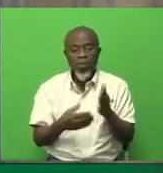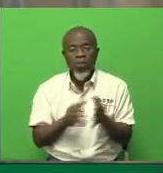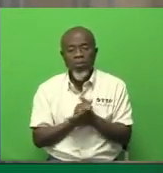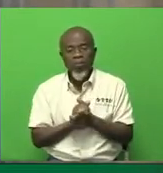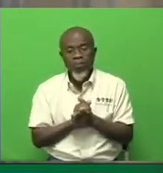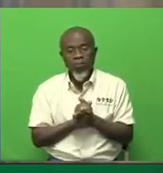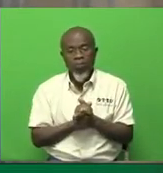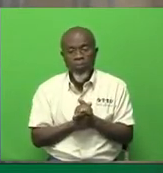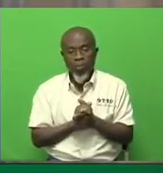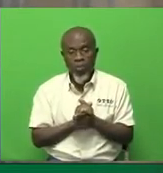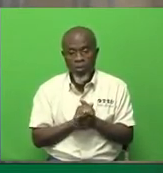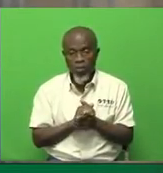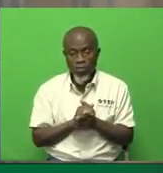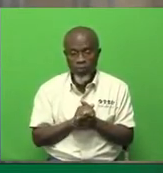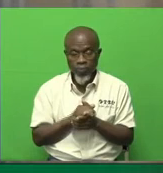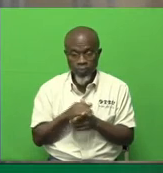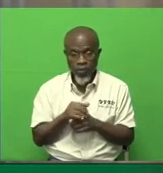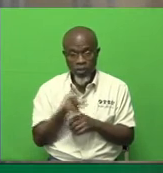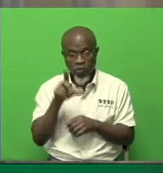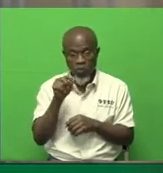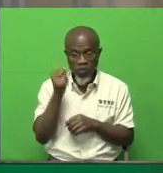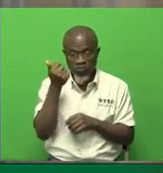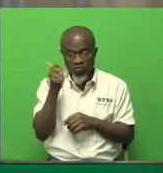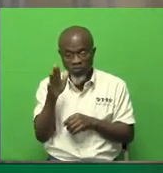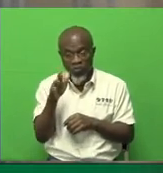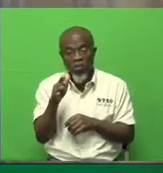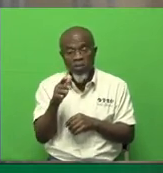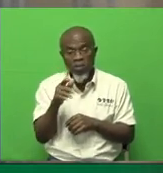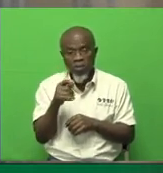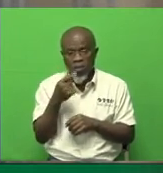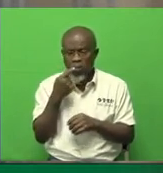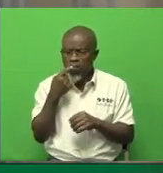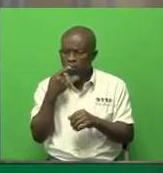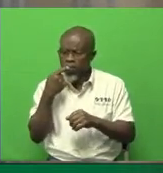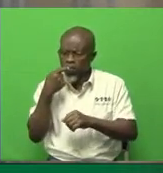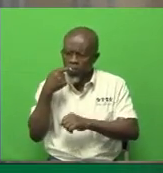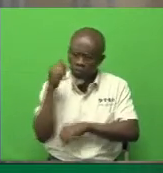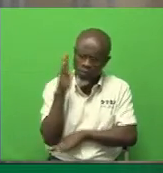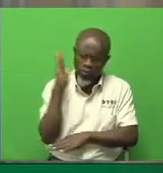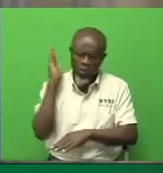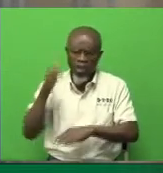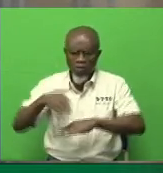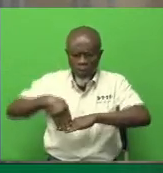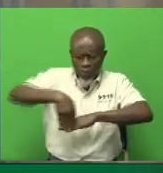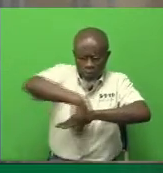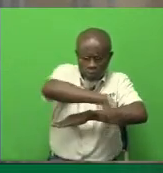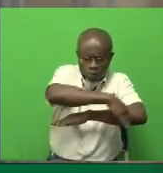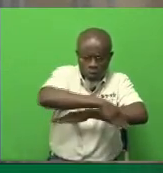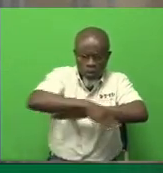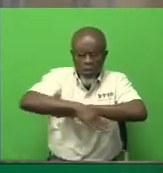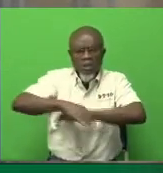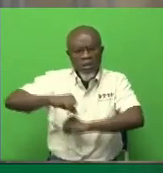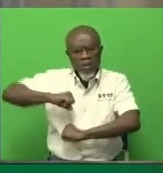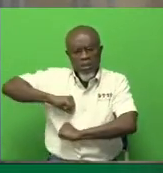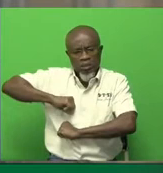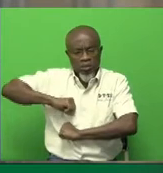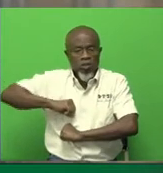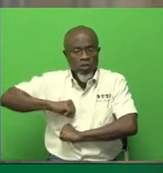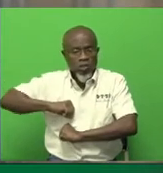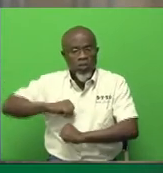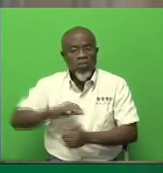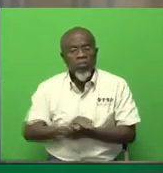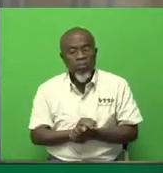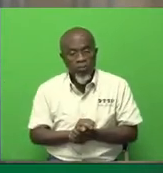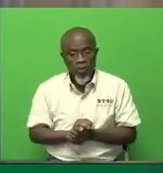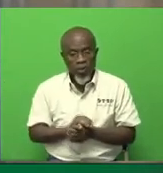in a Manifesto 2015 and then promised it in several budgets what did it then do they watered it down to a what a